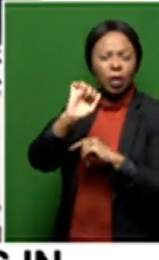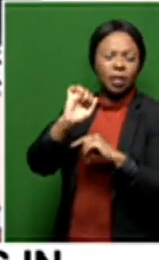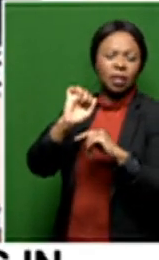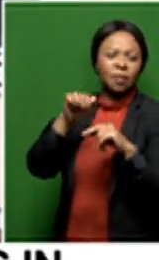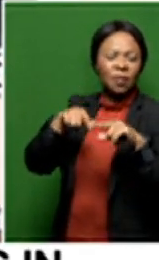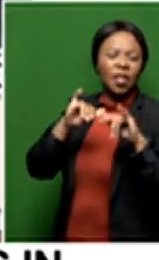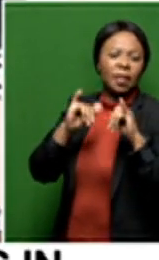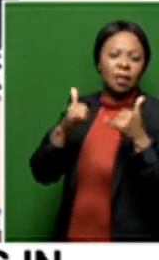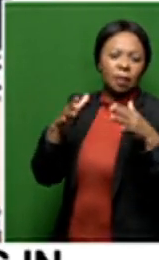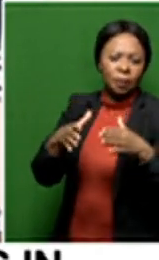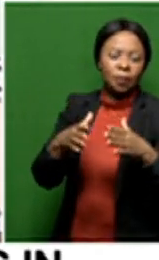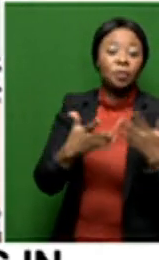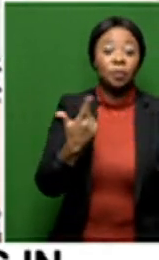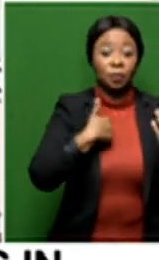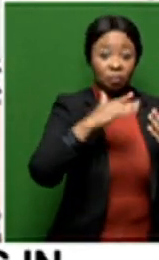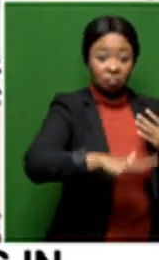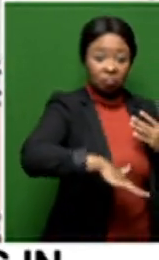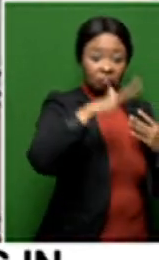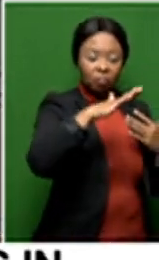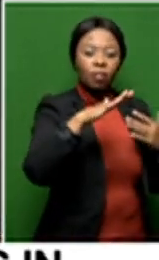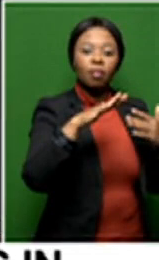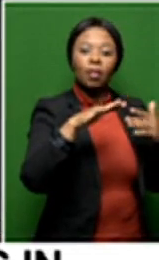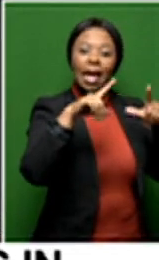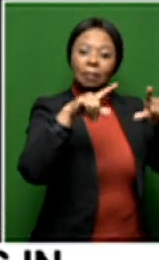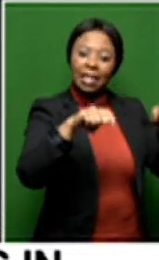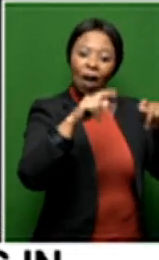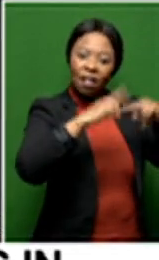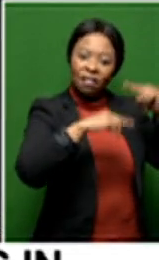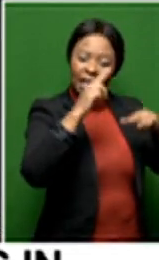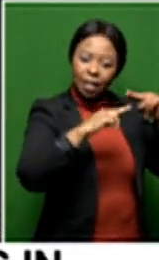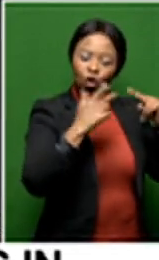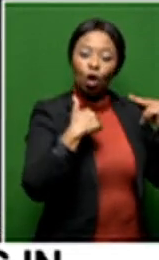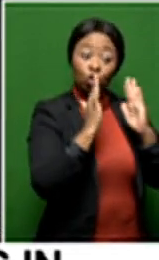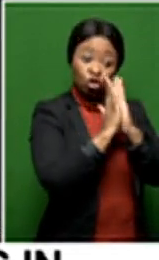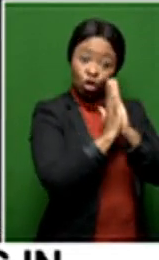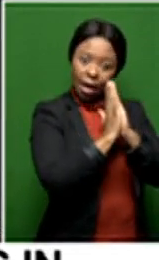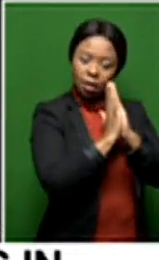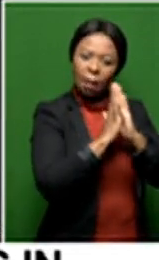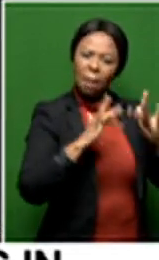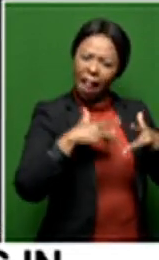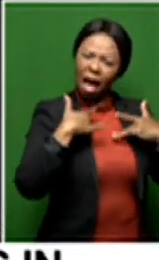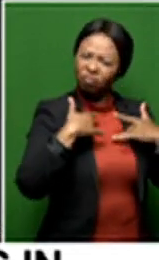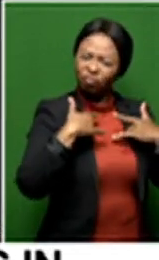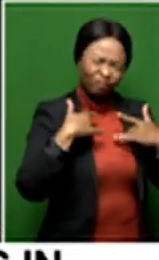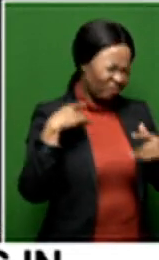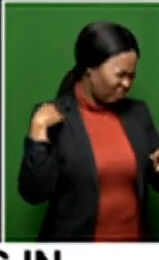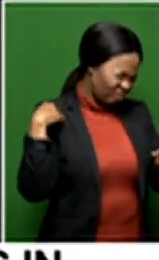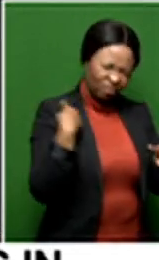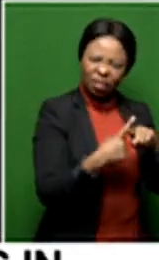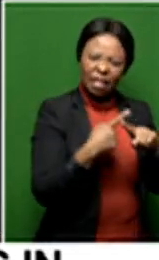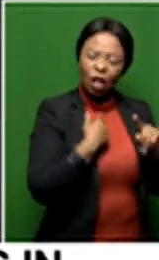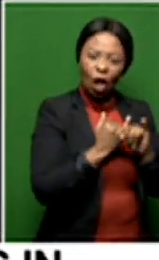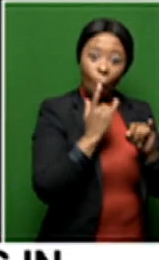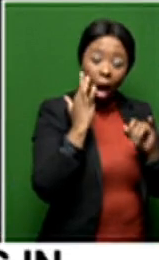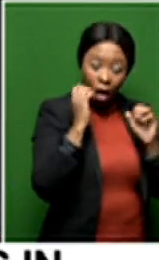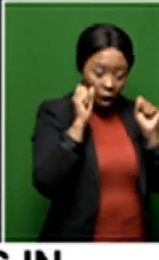Sure. I grew up on the Cape Flats, and church has been a part of my life all my life, from as early as I can remember. When I